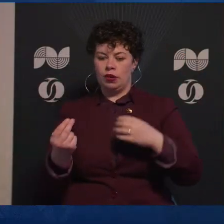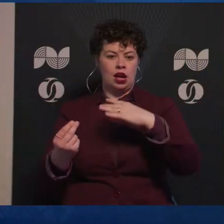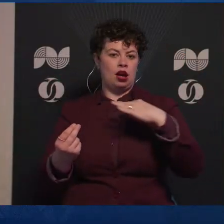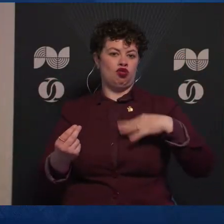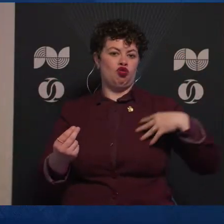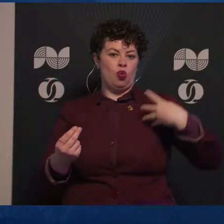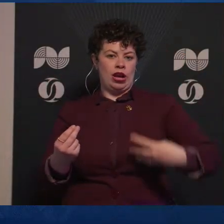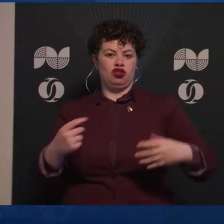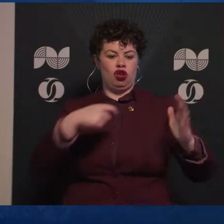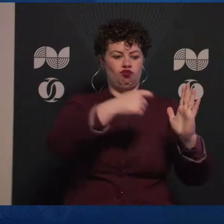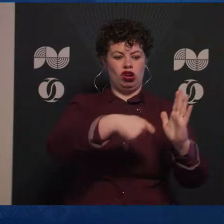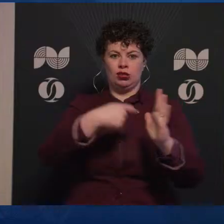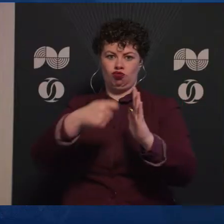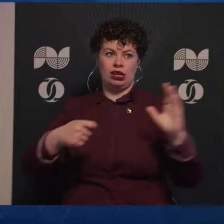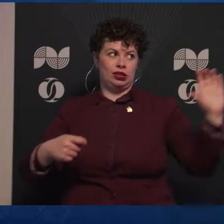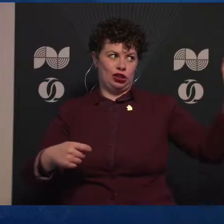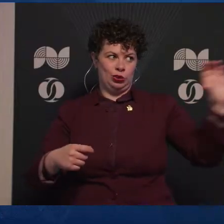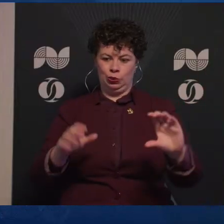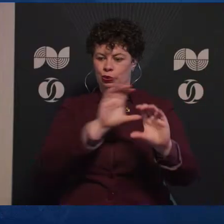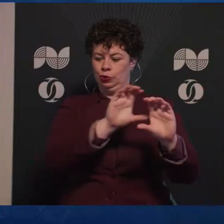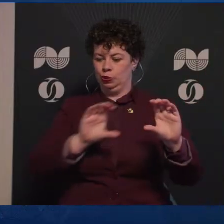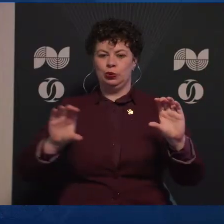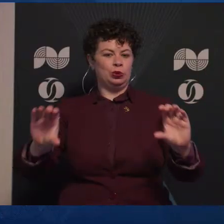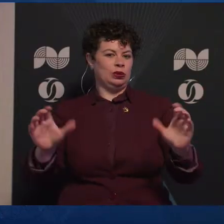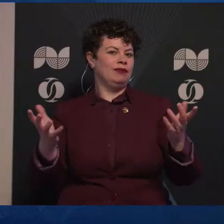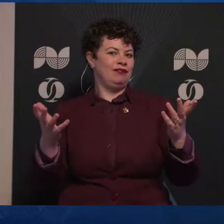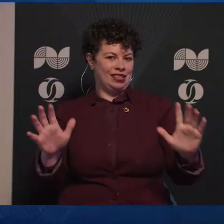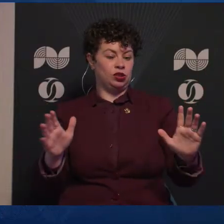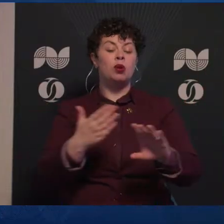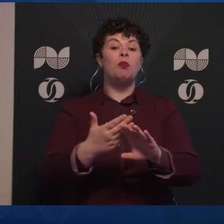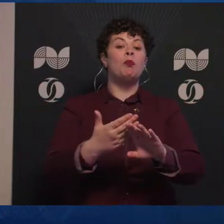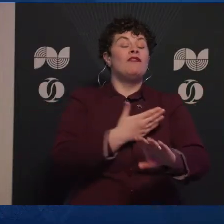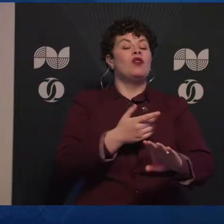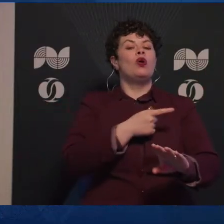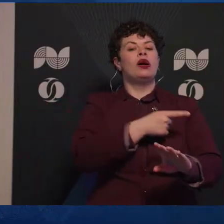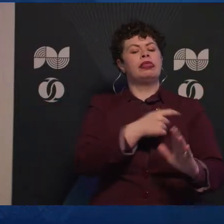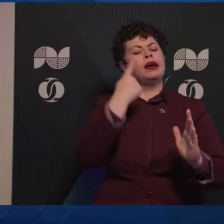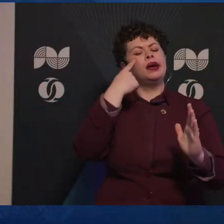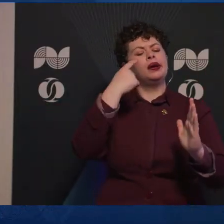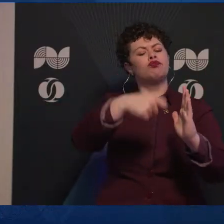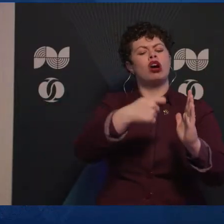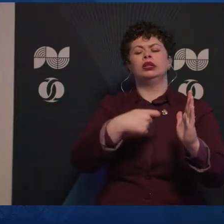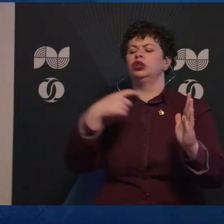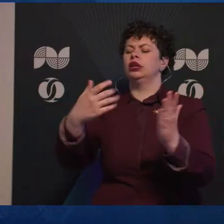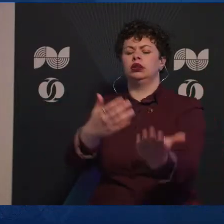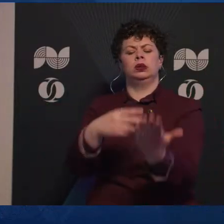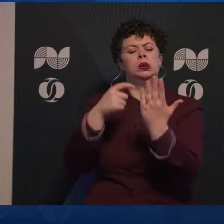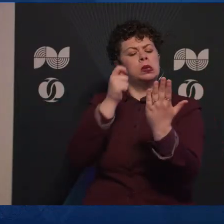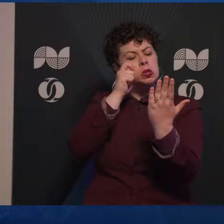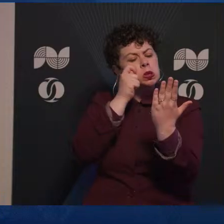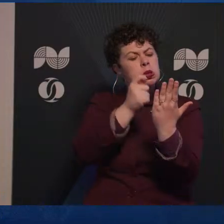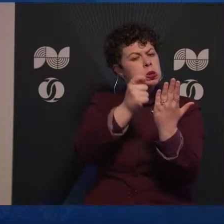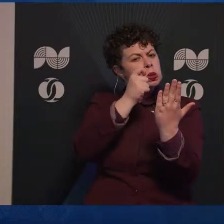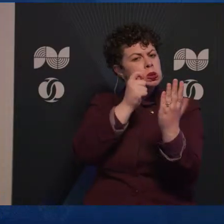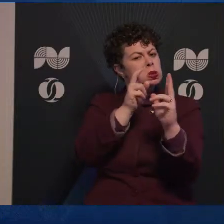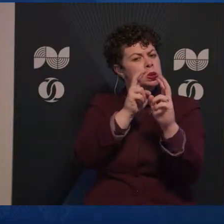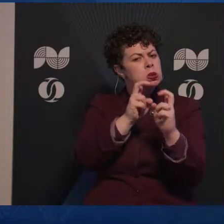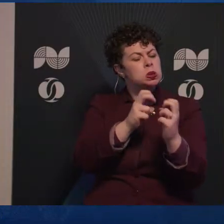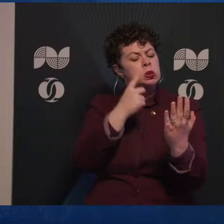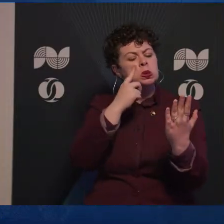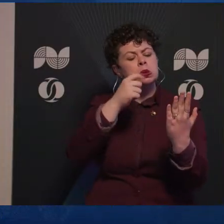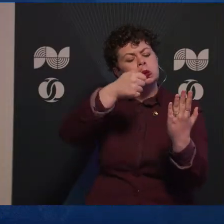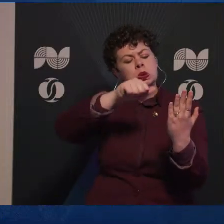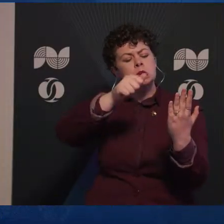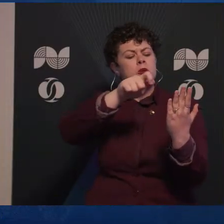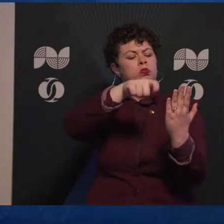Croatia. Before finance this, they analyze our project in a good details